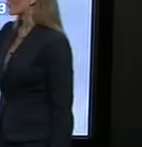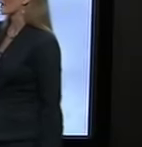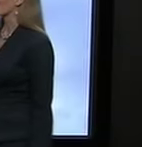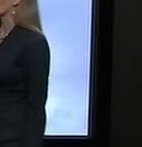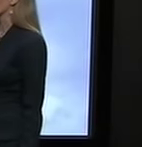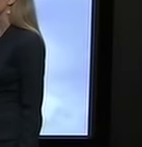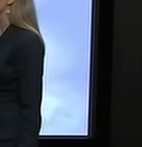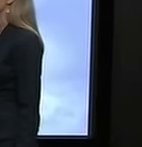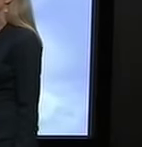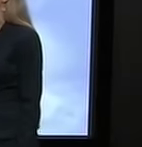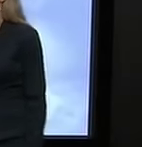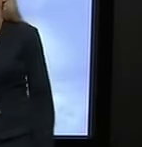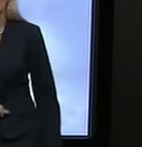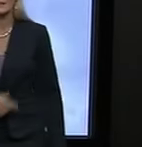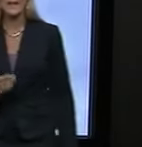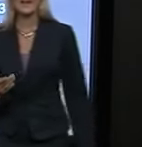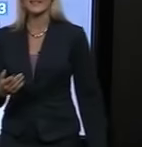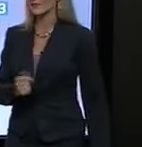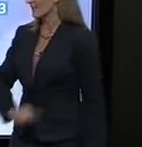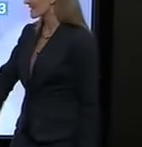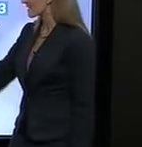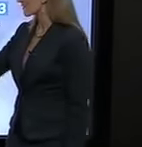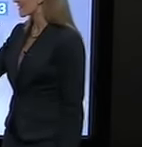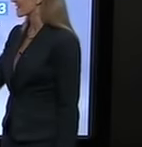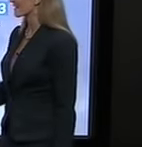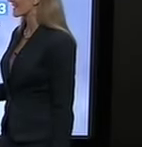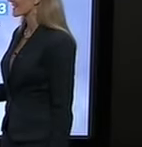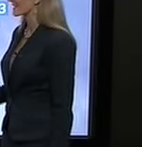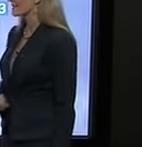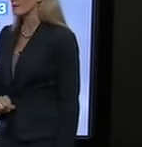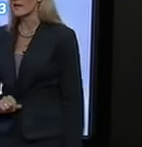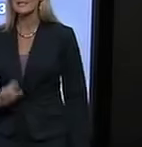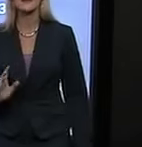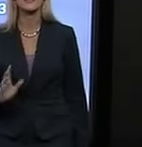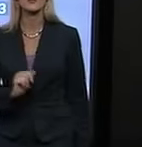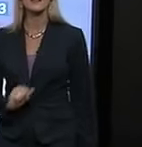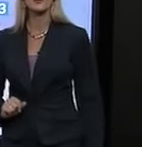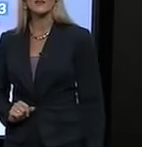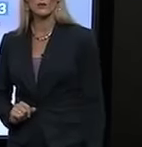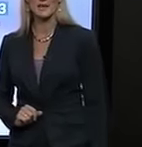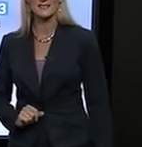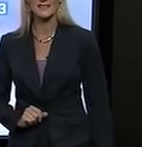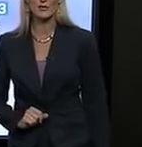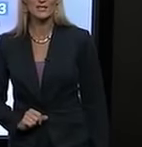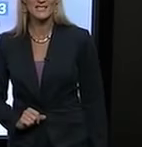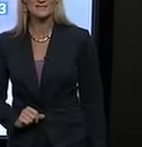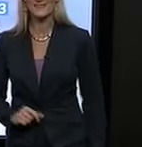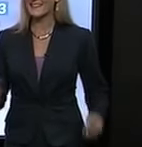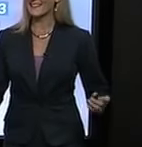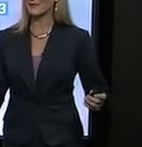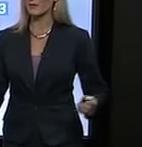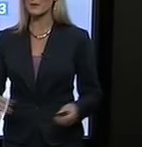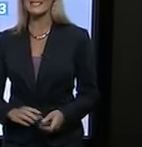weekend, where we can expect thunderstorms over the interior, and that even extends over the southern and southeastern parts, but things remain dry for Cape Town at